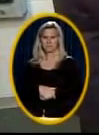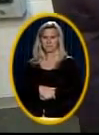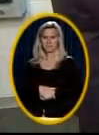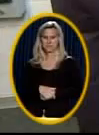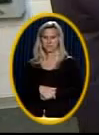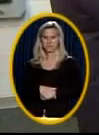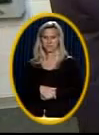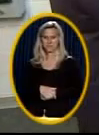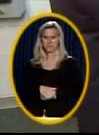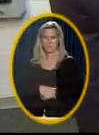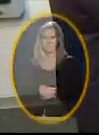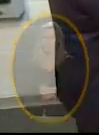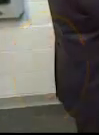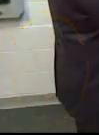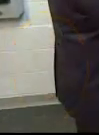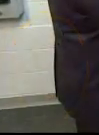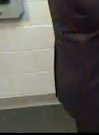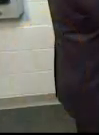the inscription.